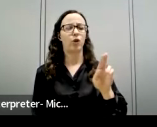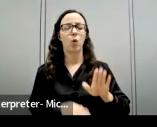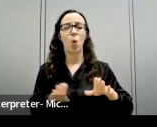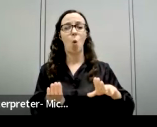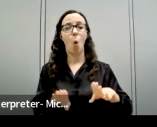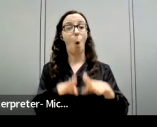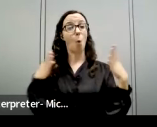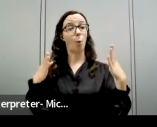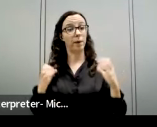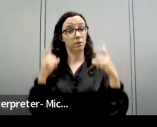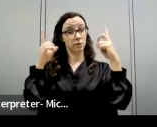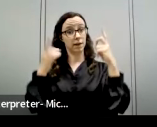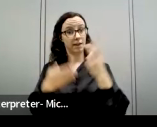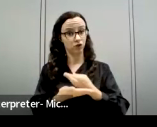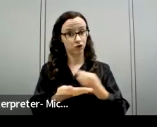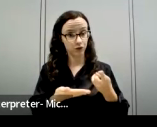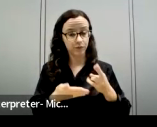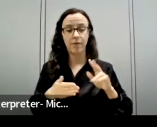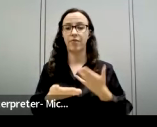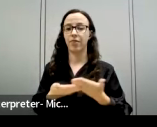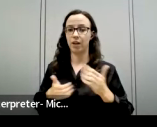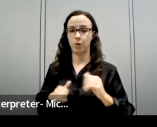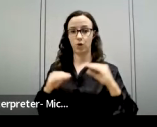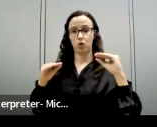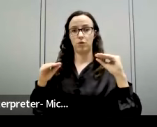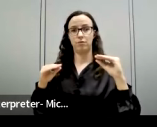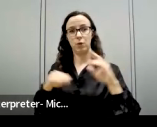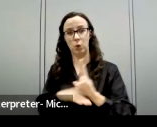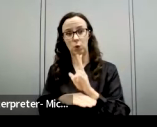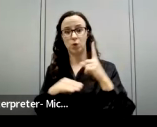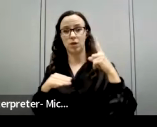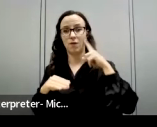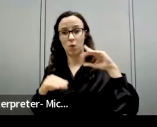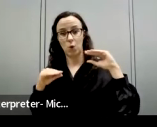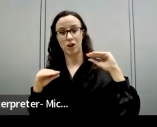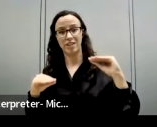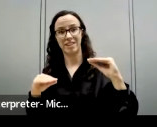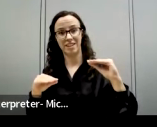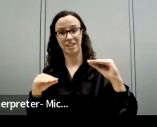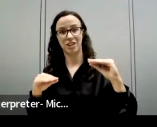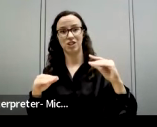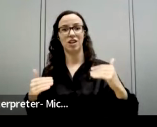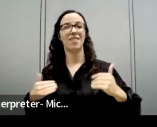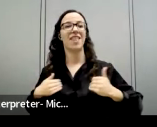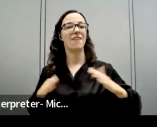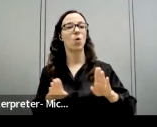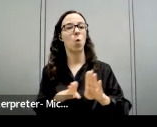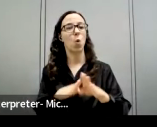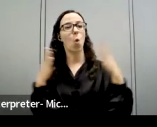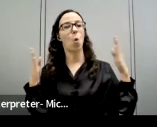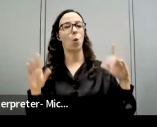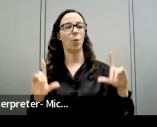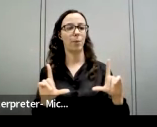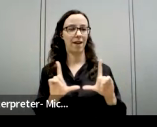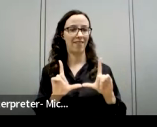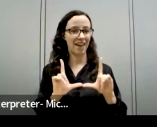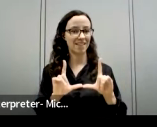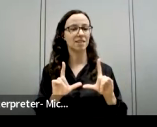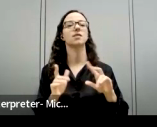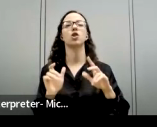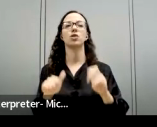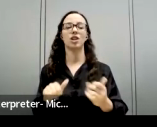educational resources, things that you can use for teaching that specifically carry an open license that allows you to reuse